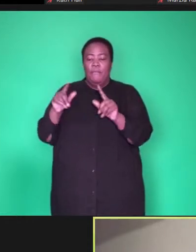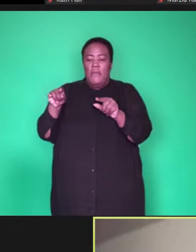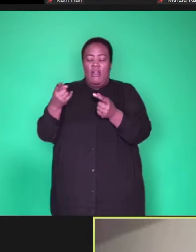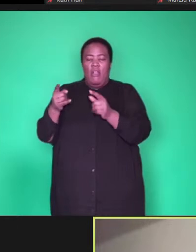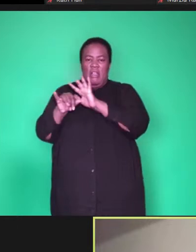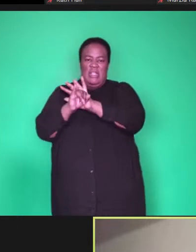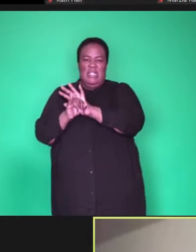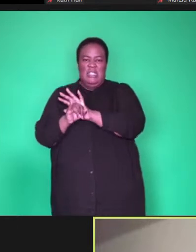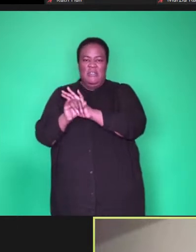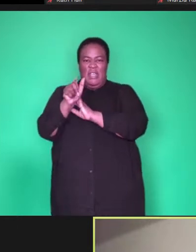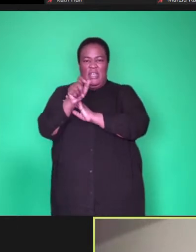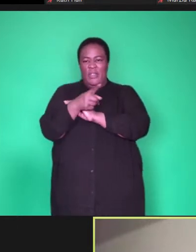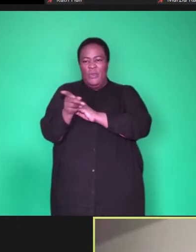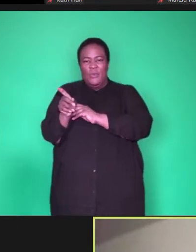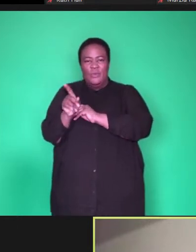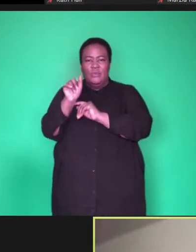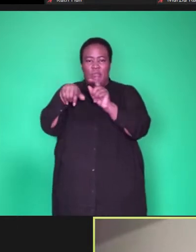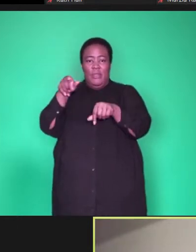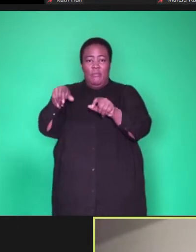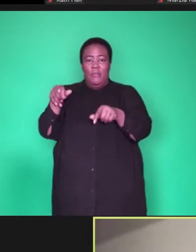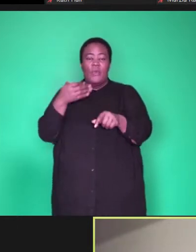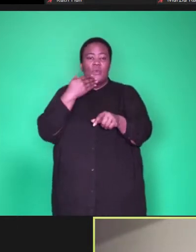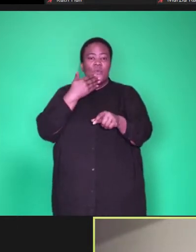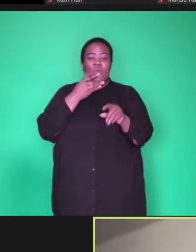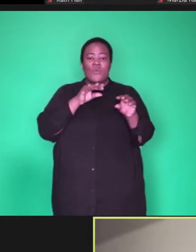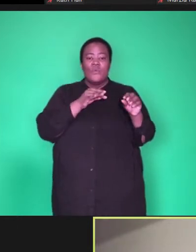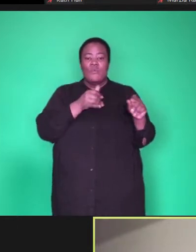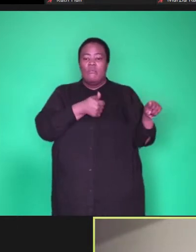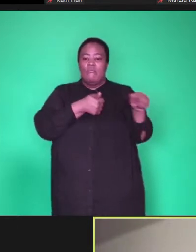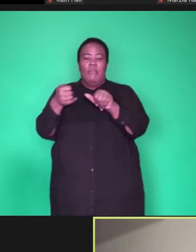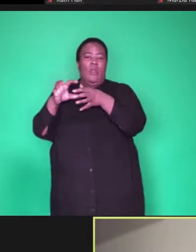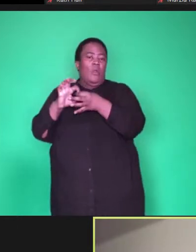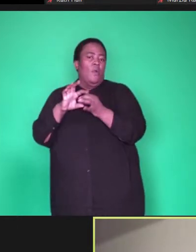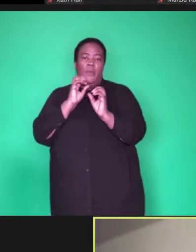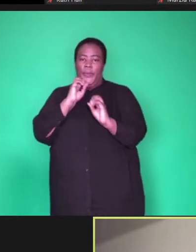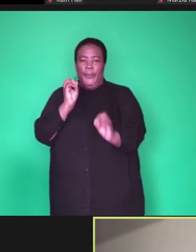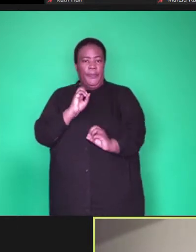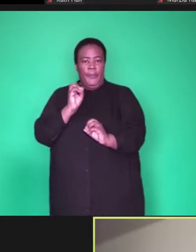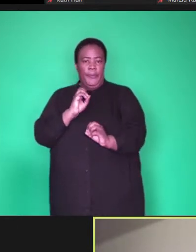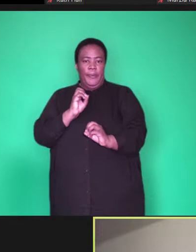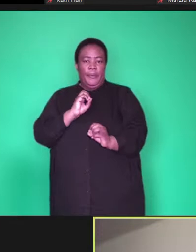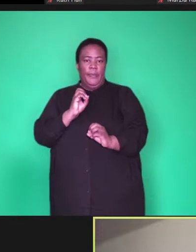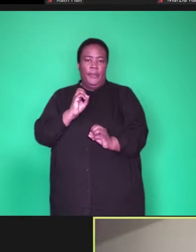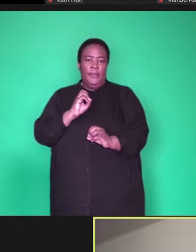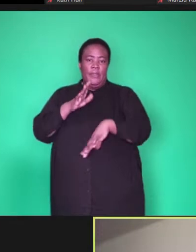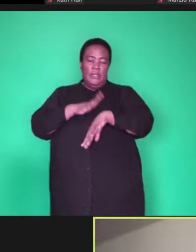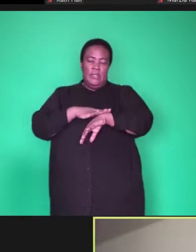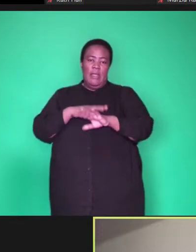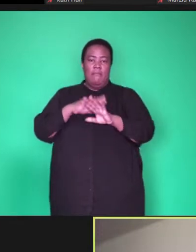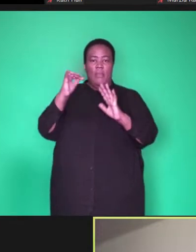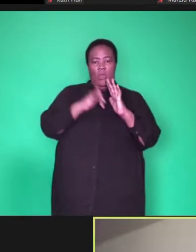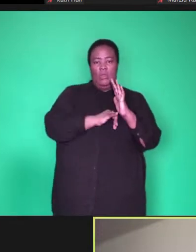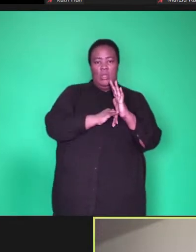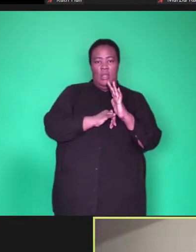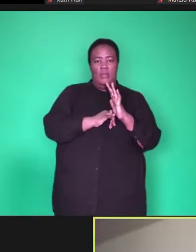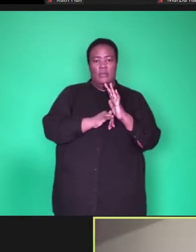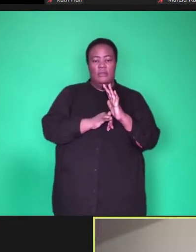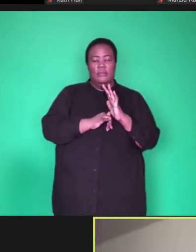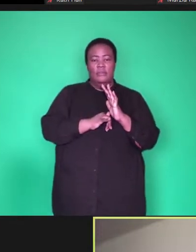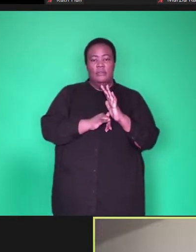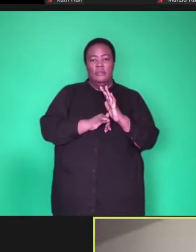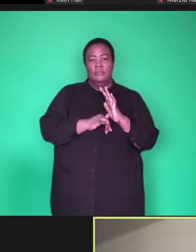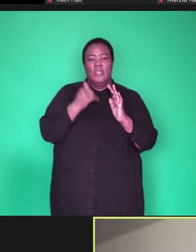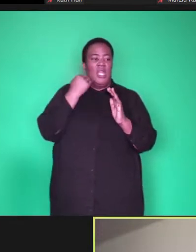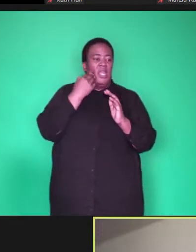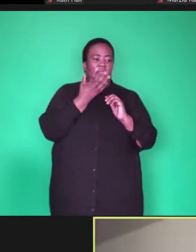those people who didn't move back home during the lockdown, even if they had another home